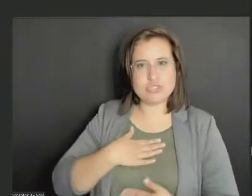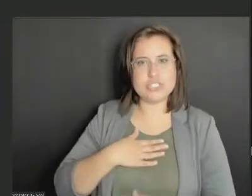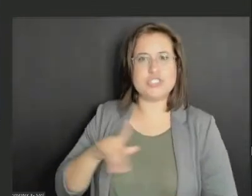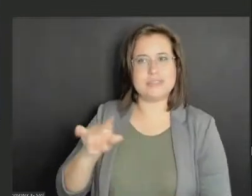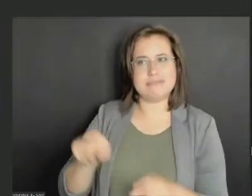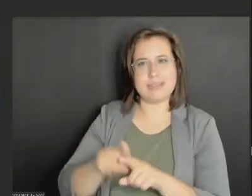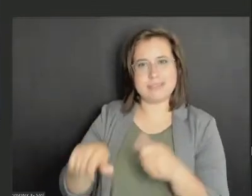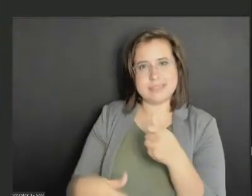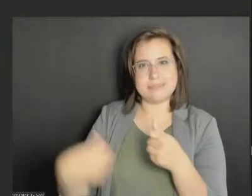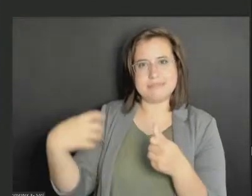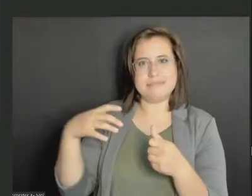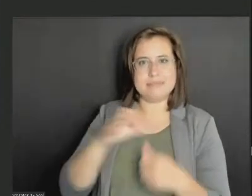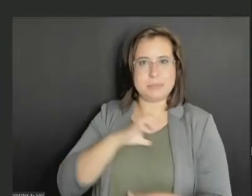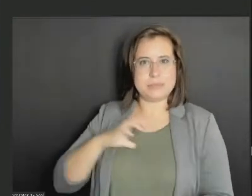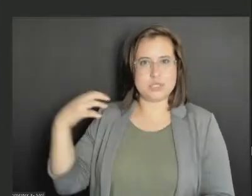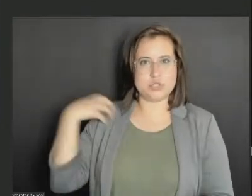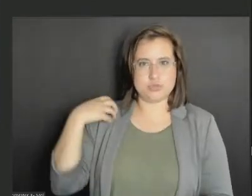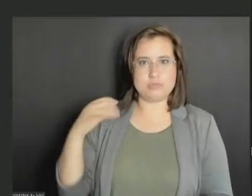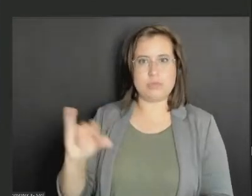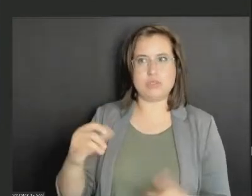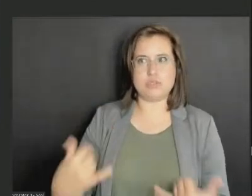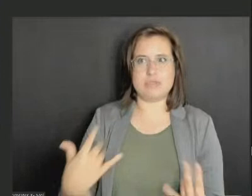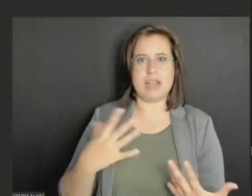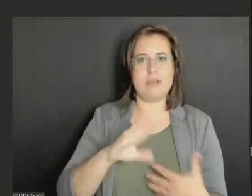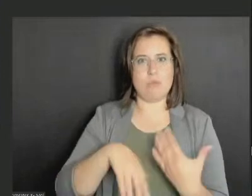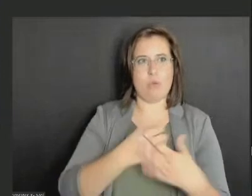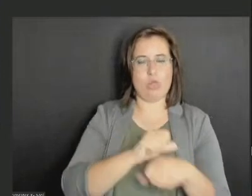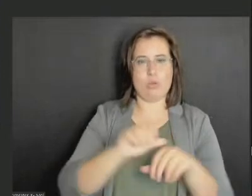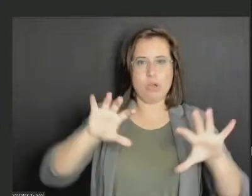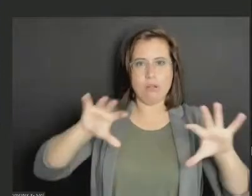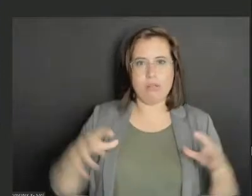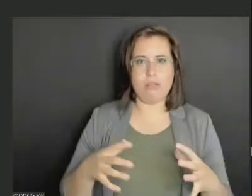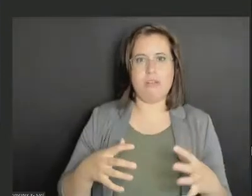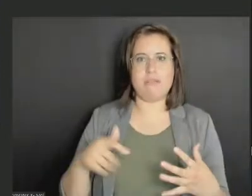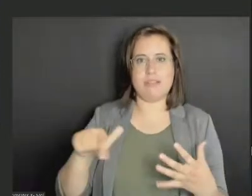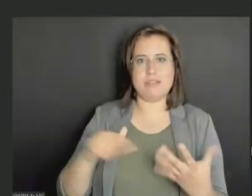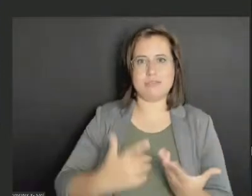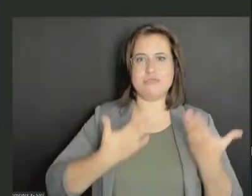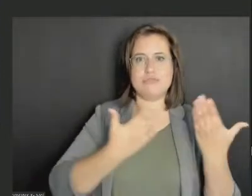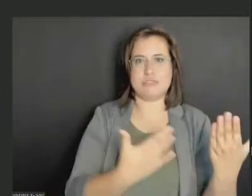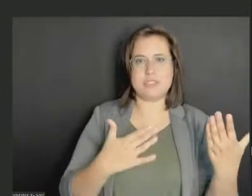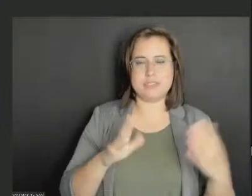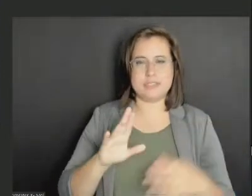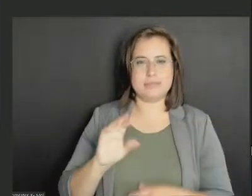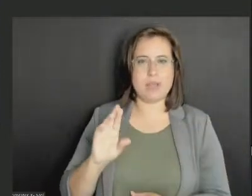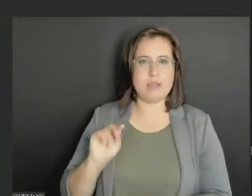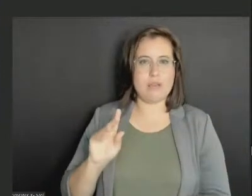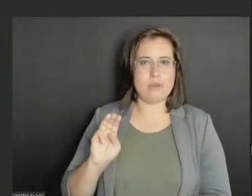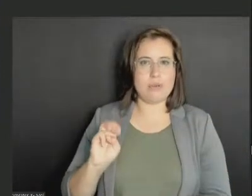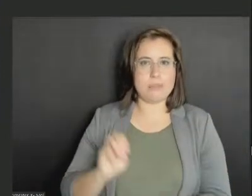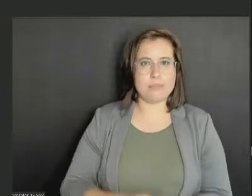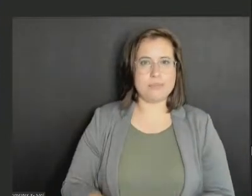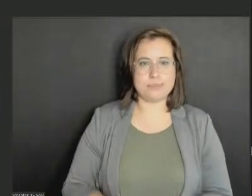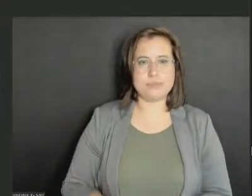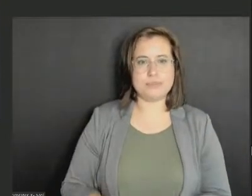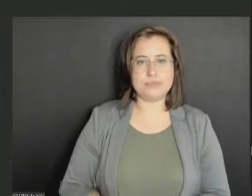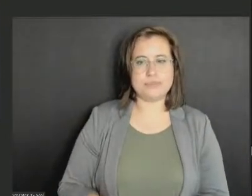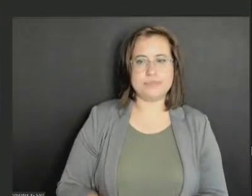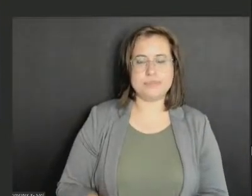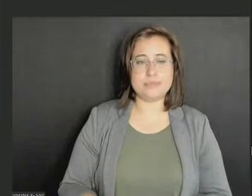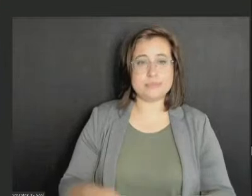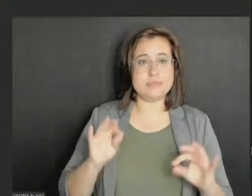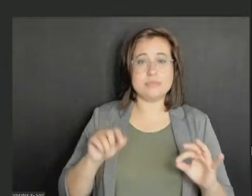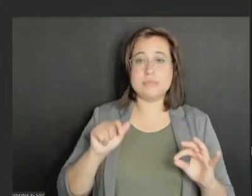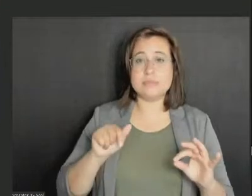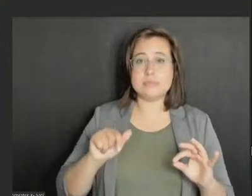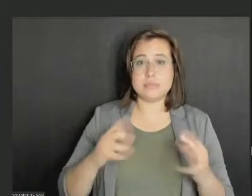course, bringing all the work together now under the umbrella of that suggested outcome. This slate of recommendations